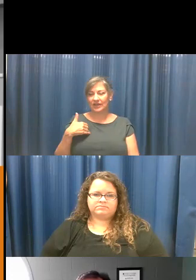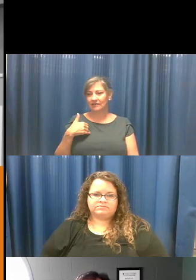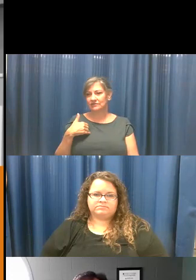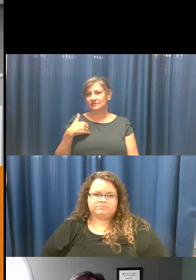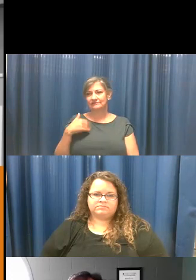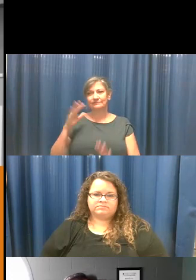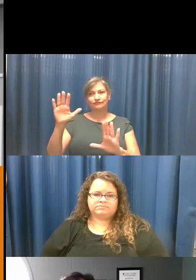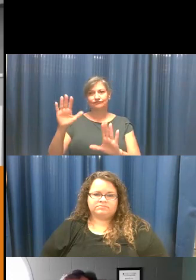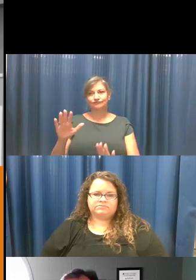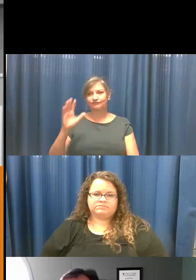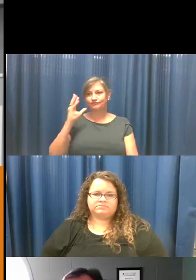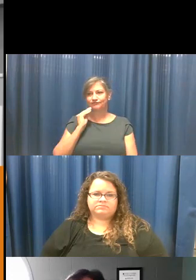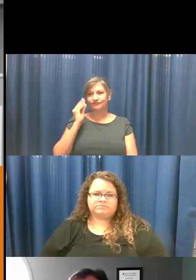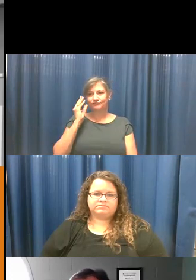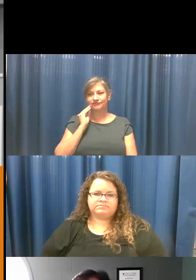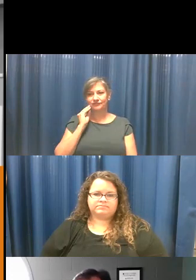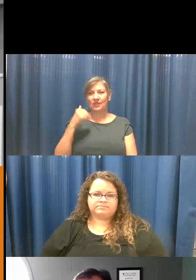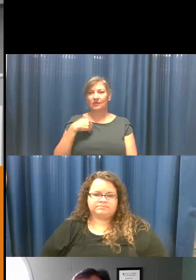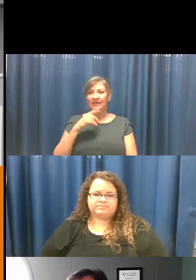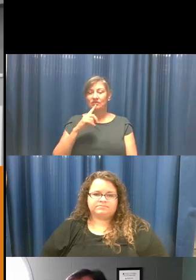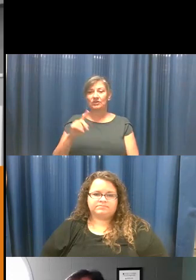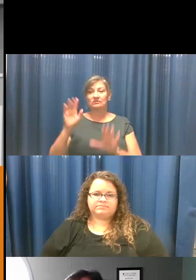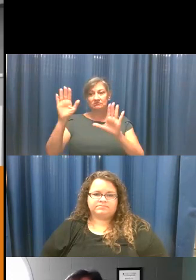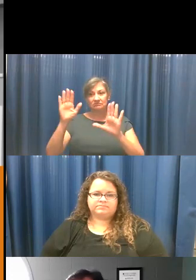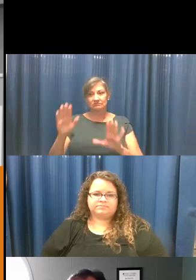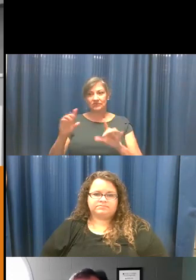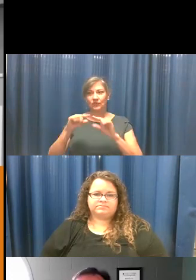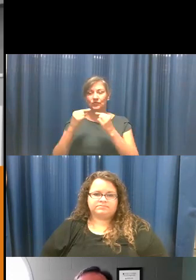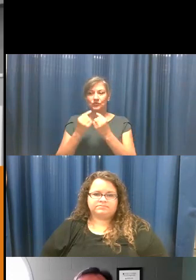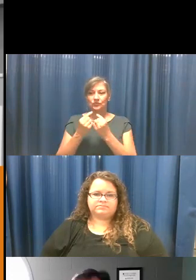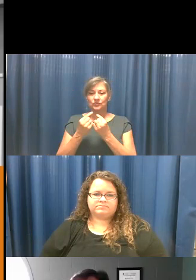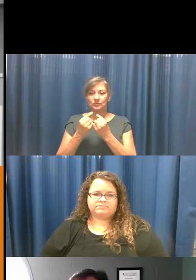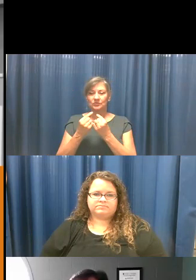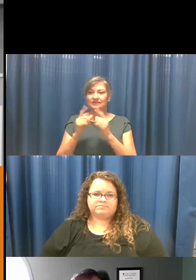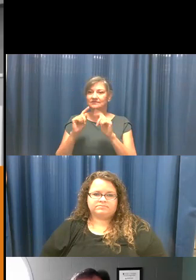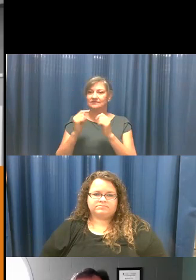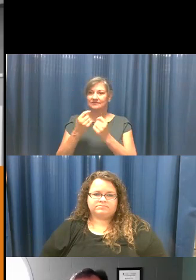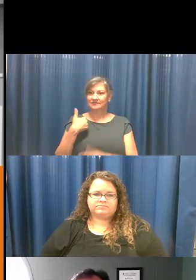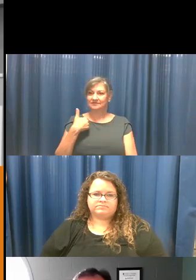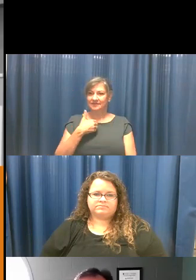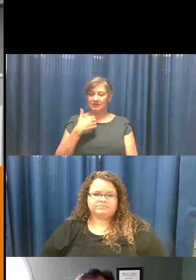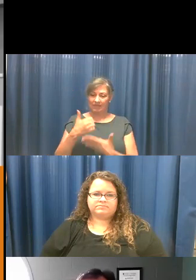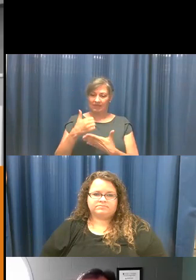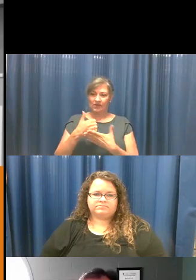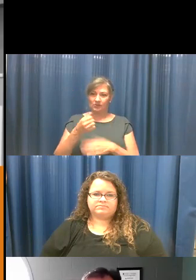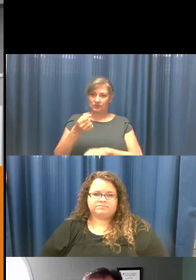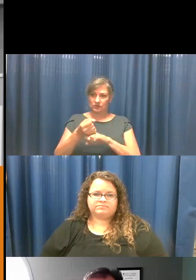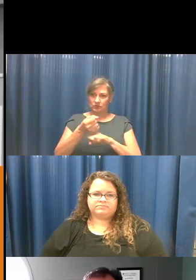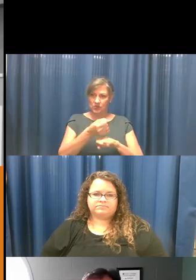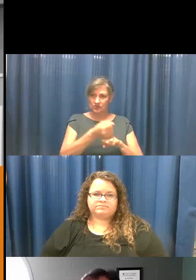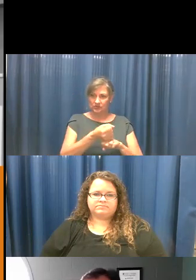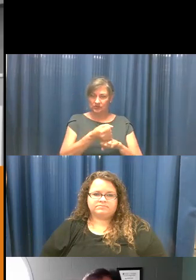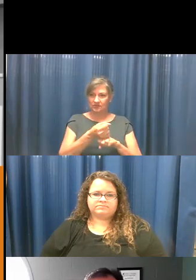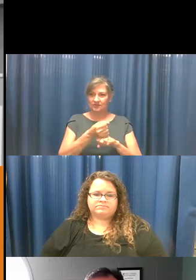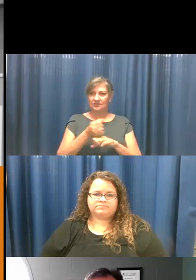incredible experience. We have a really wonderful group of team members who are helping to support them. And